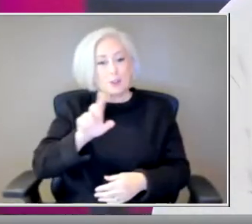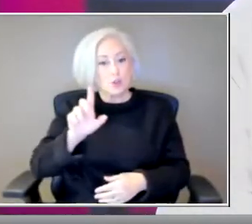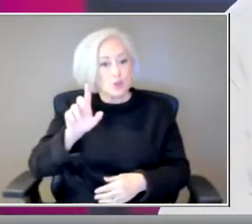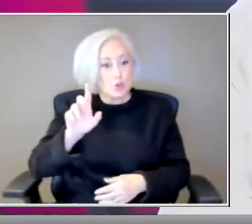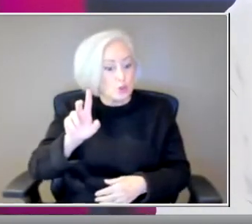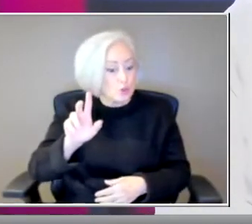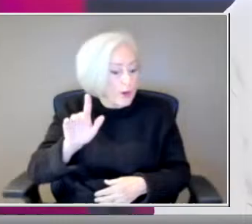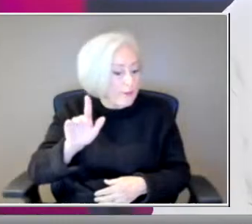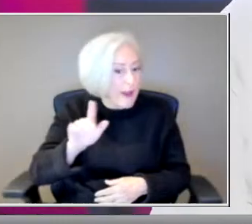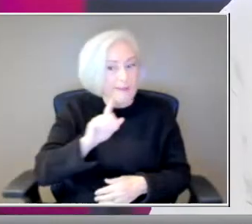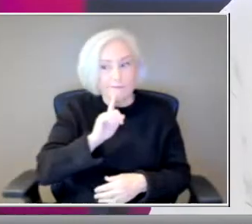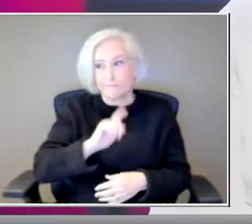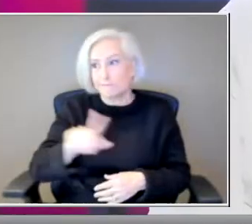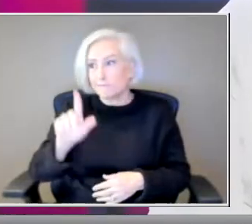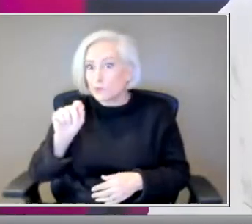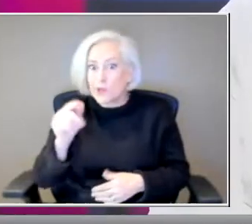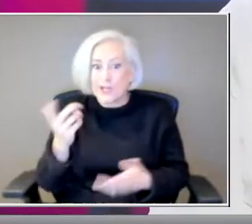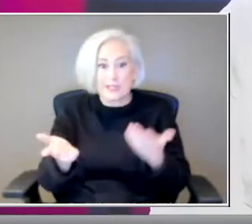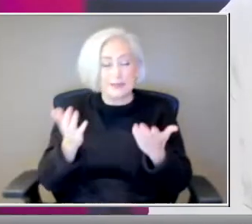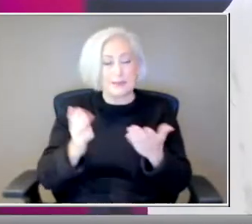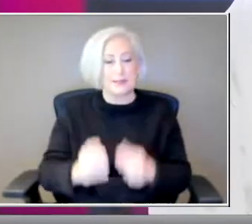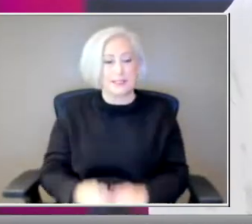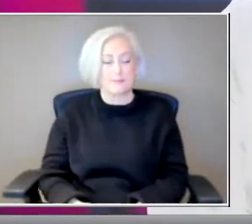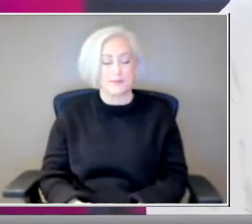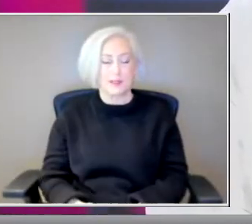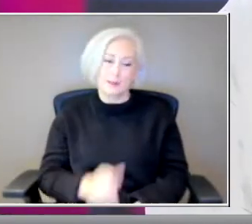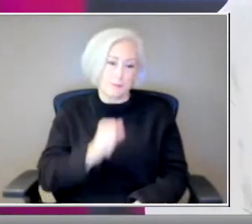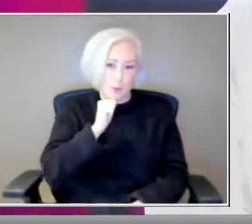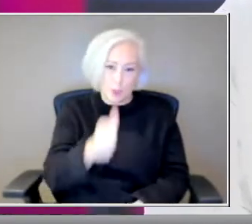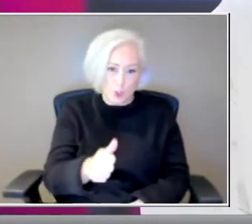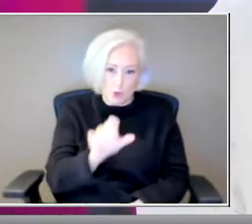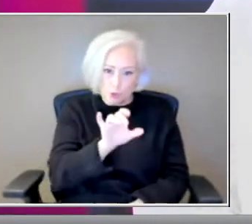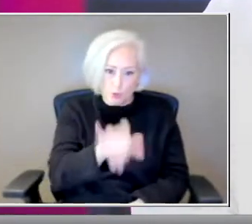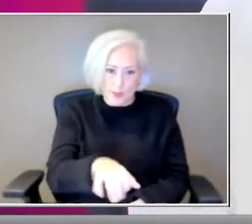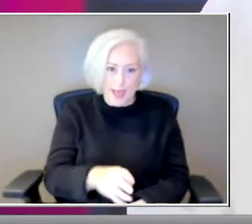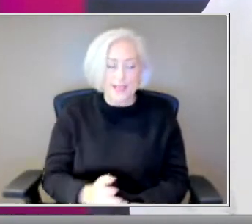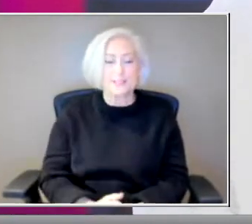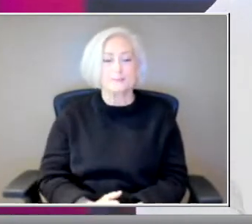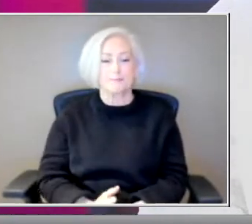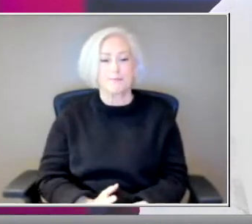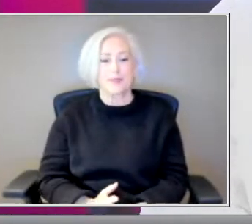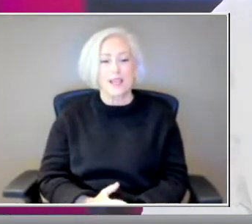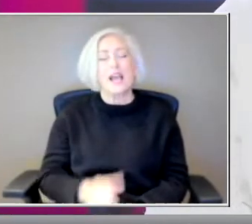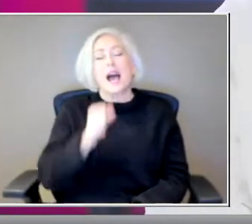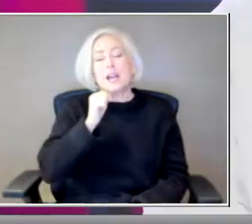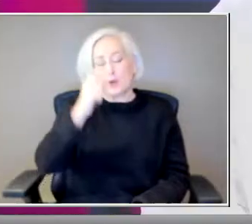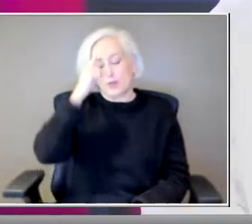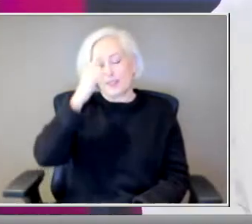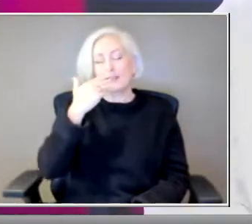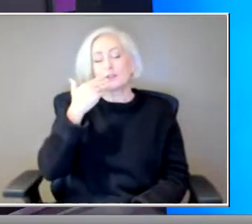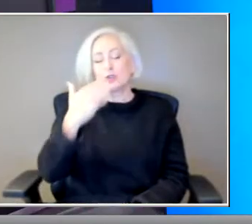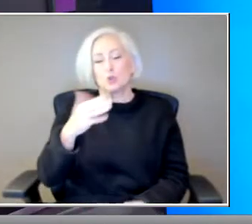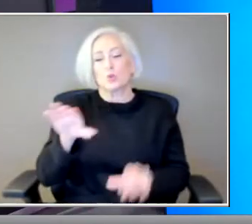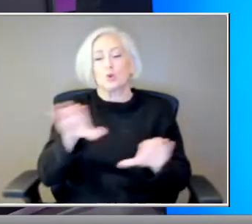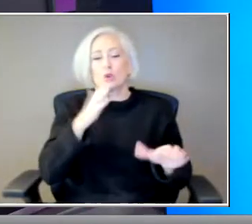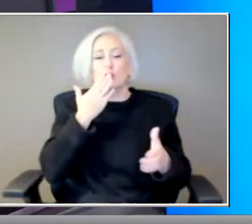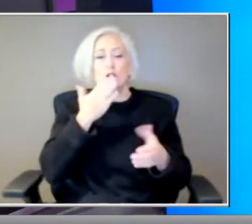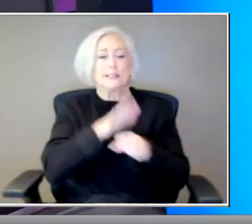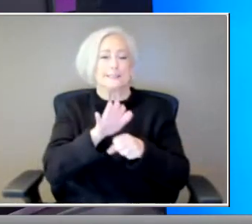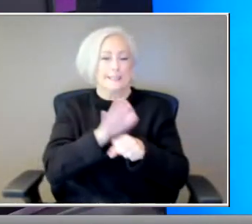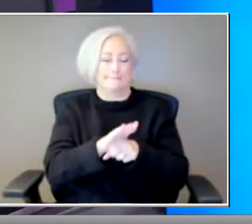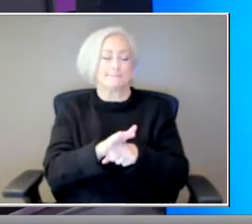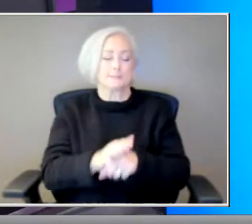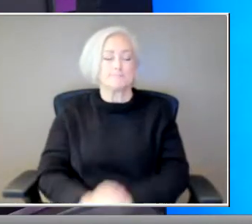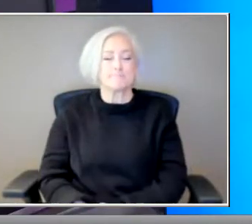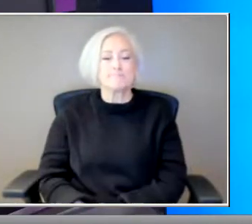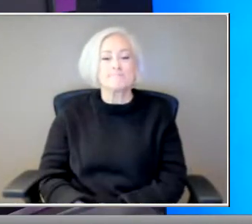think we do as good a job with genetics as we should be doing. Right. We're going to get to Dr. Abraham in